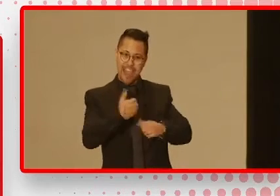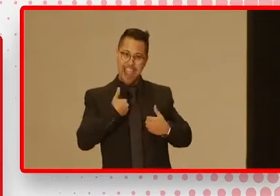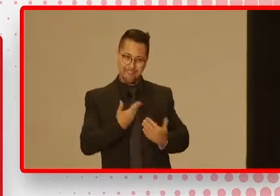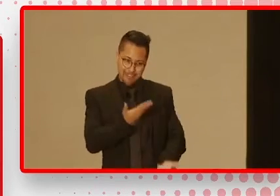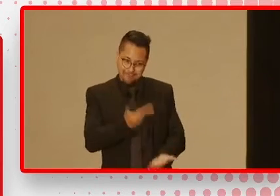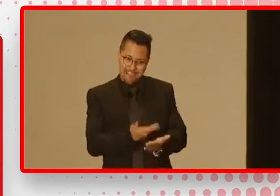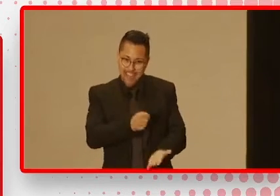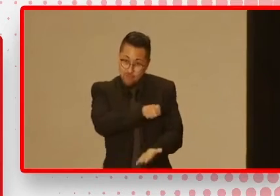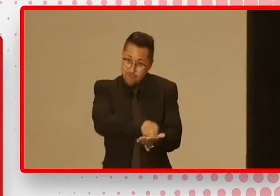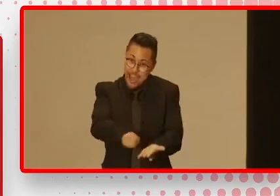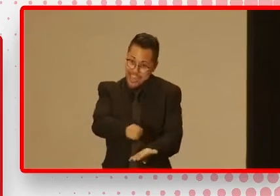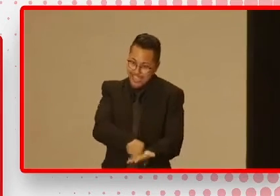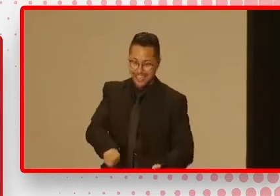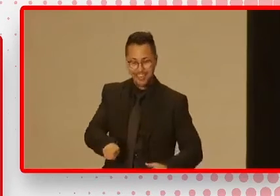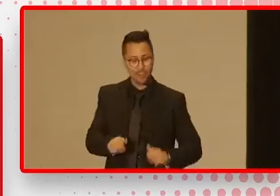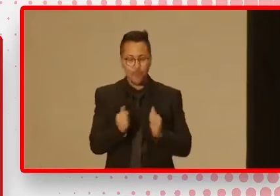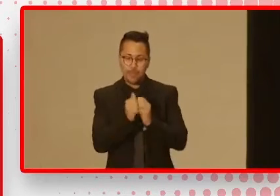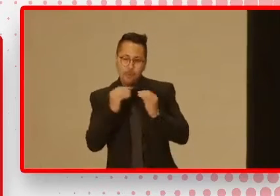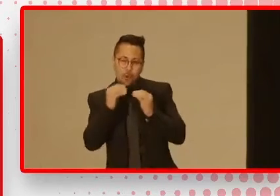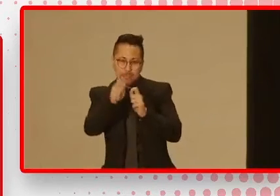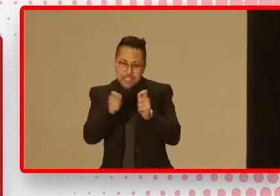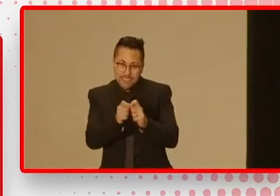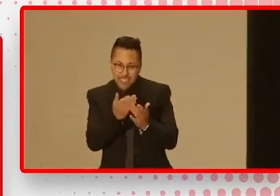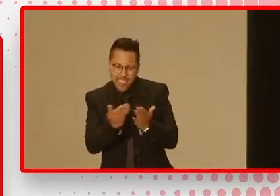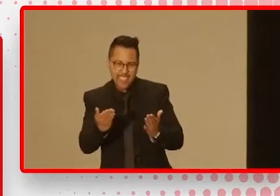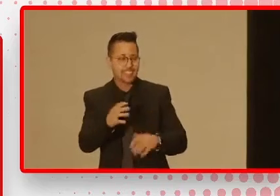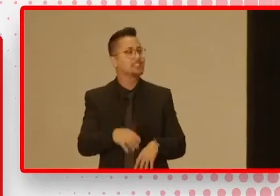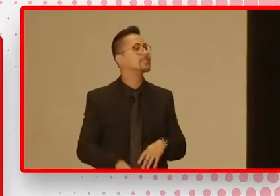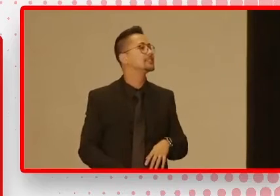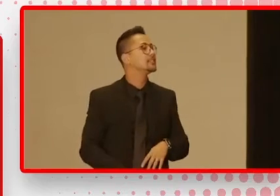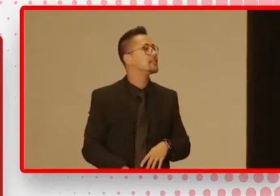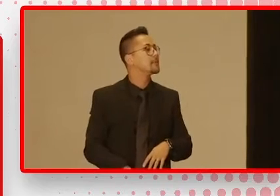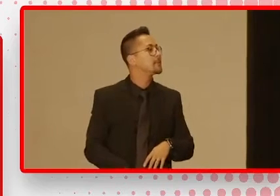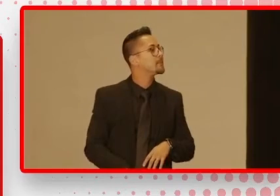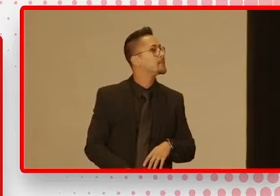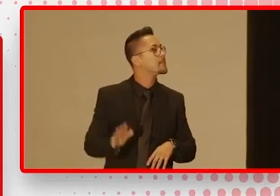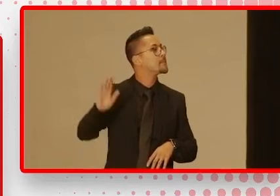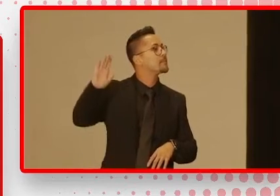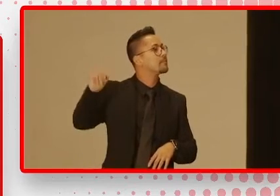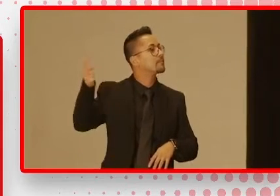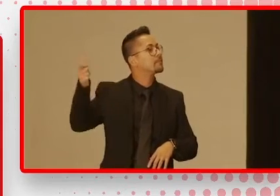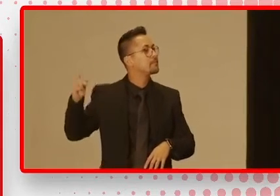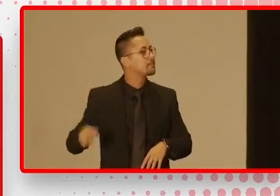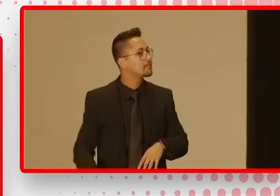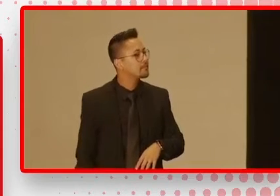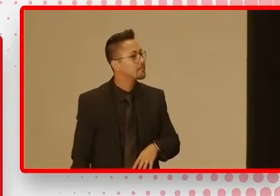specific things in there. So, yeah. Excuse me.